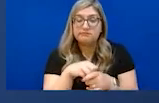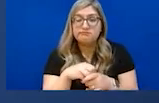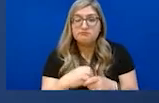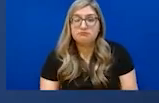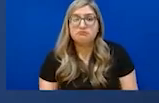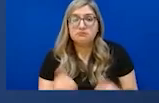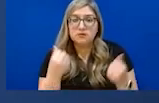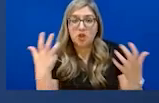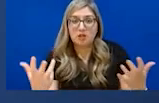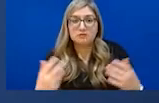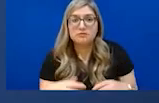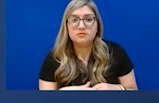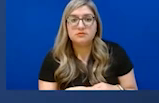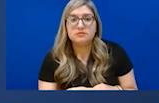still,